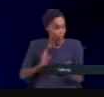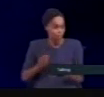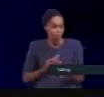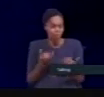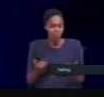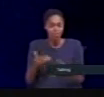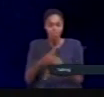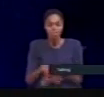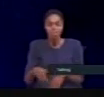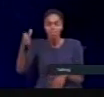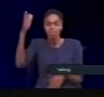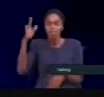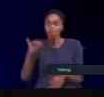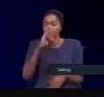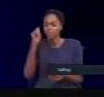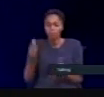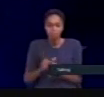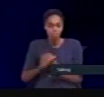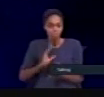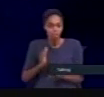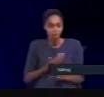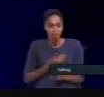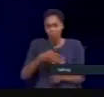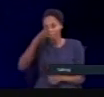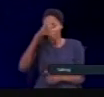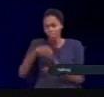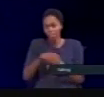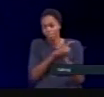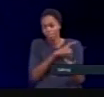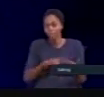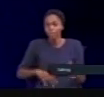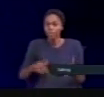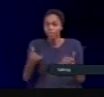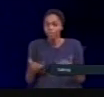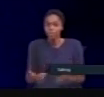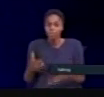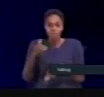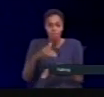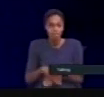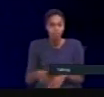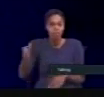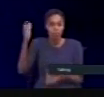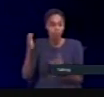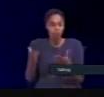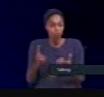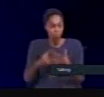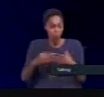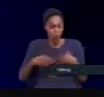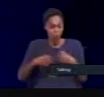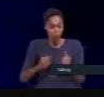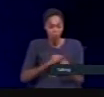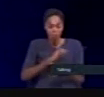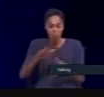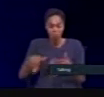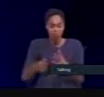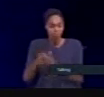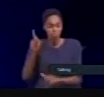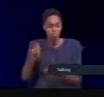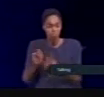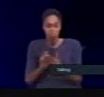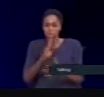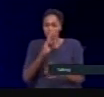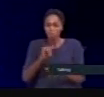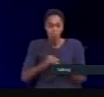with our Father in the Lord tonight, and tonight God is going to heal all who are oppressed of the devil